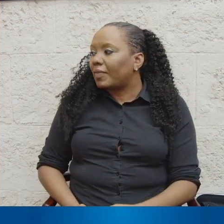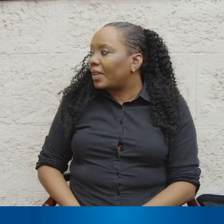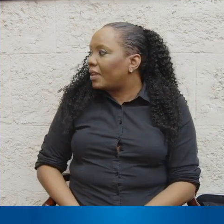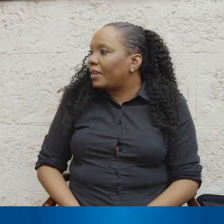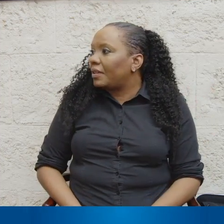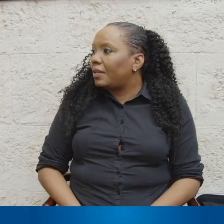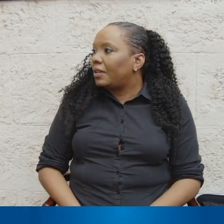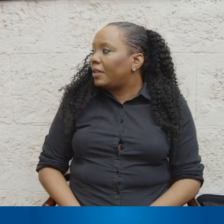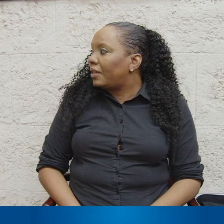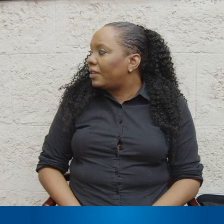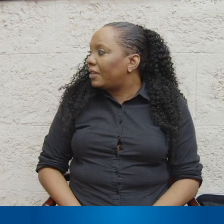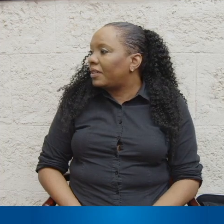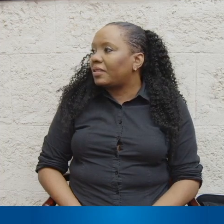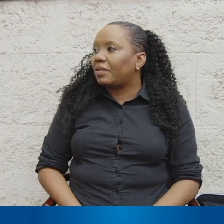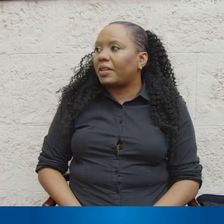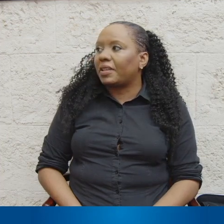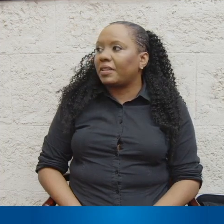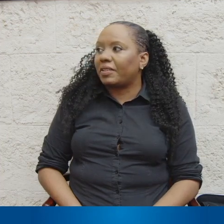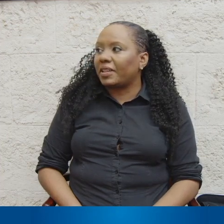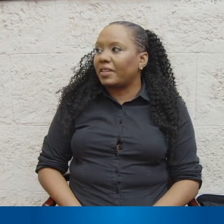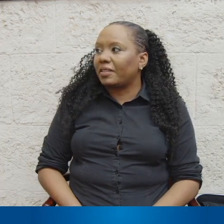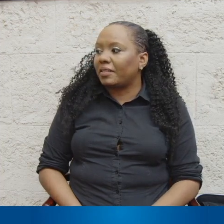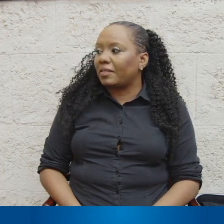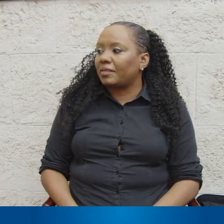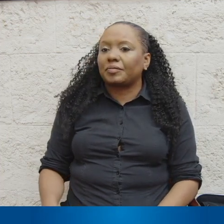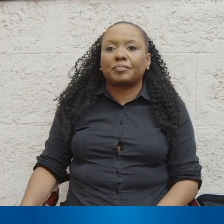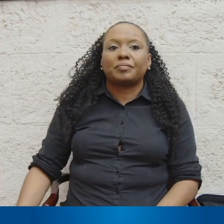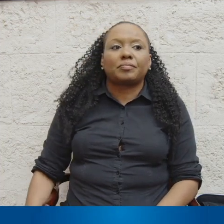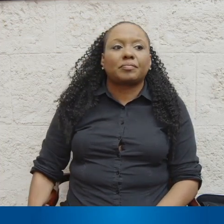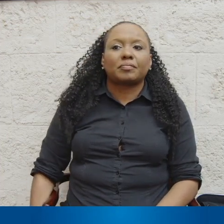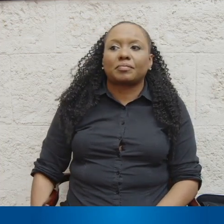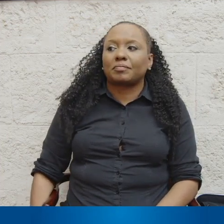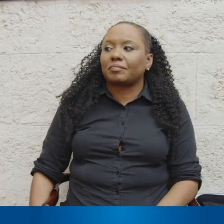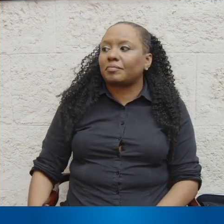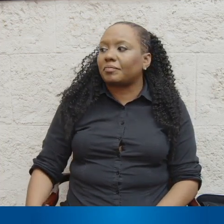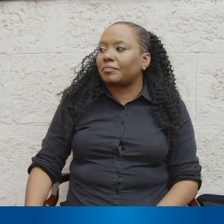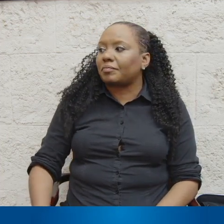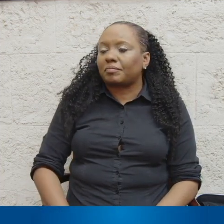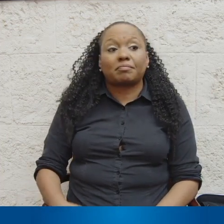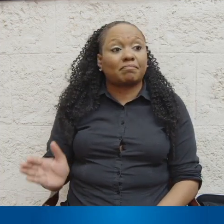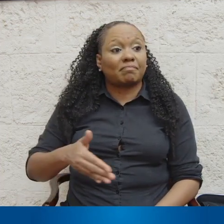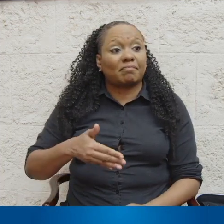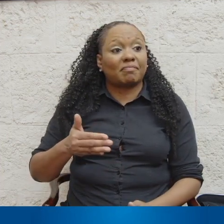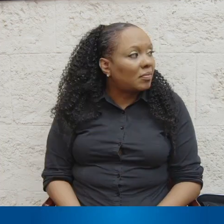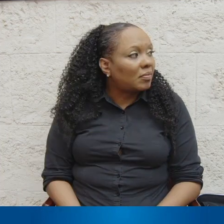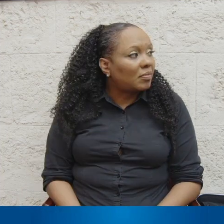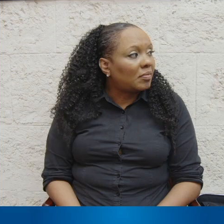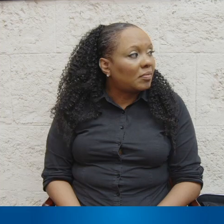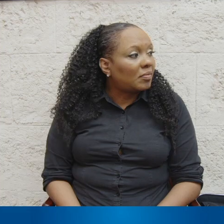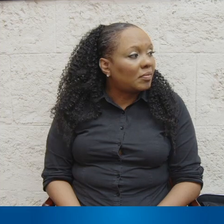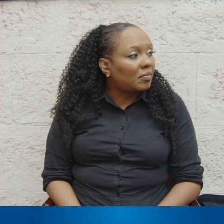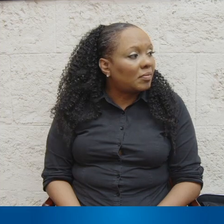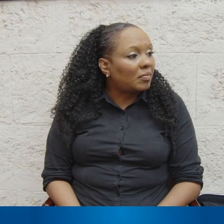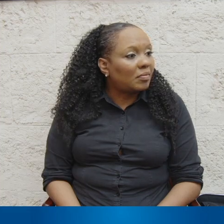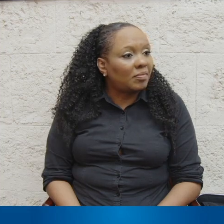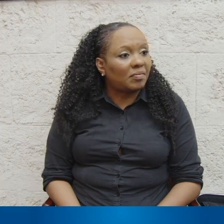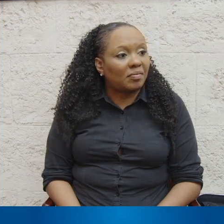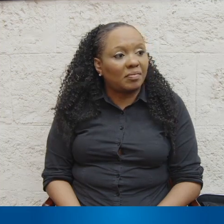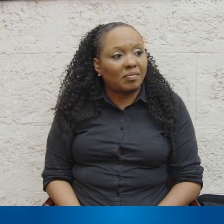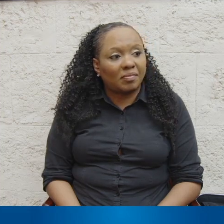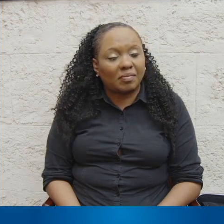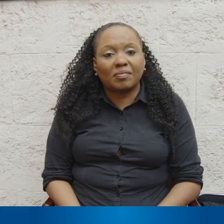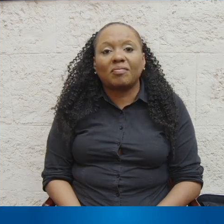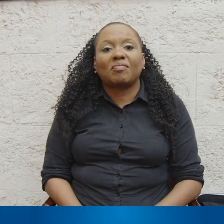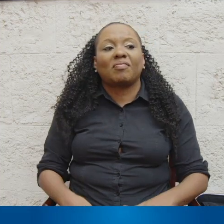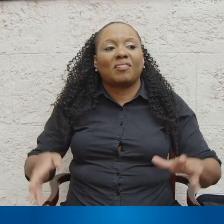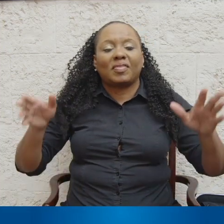estimates debate, and they will now leave. And I will invite Minister Munro-Knight to make her presentation. Thank you. Very